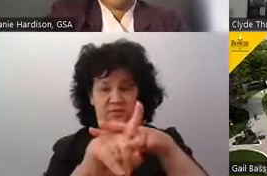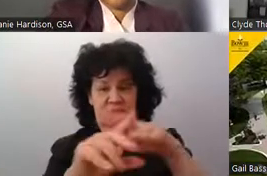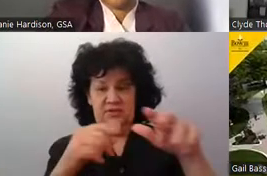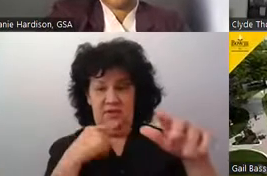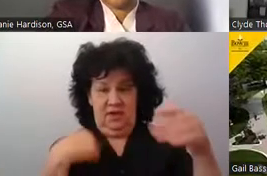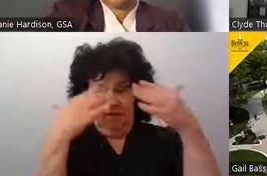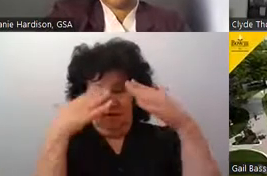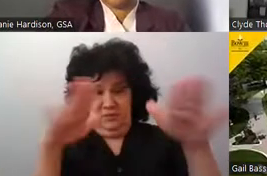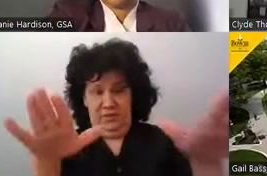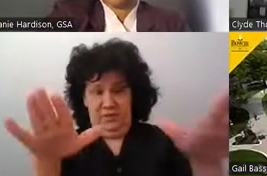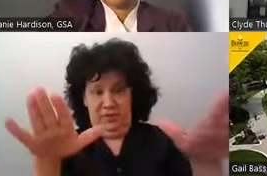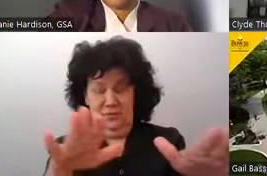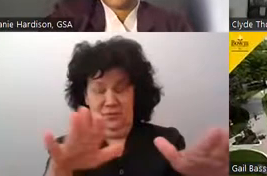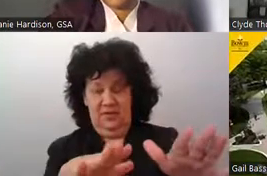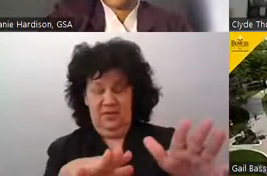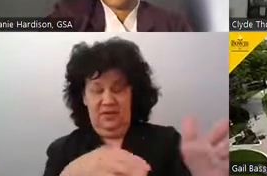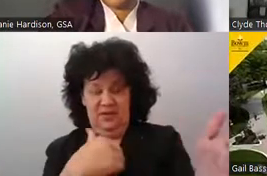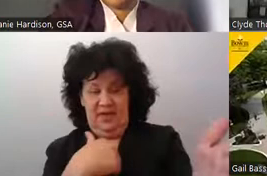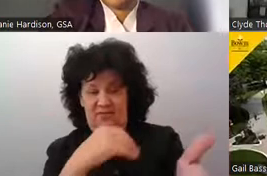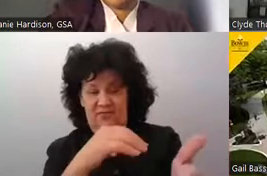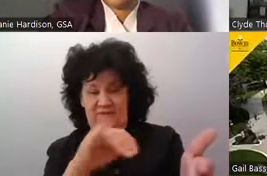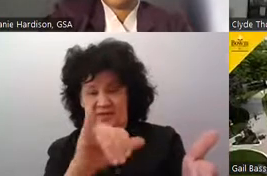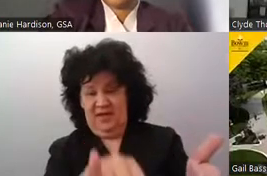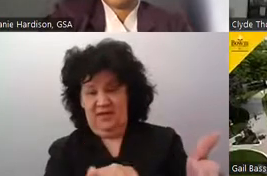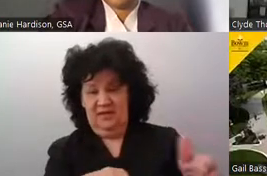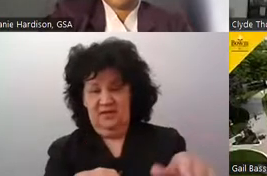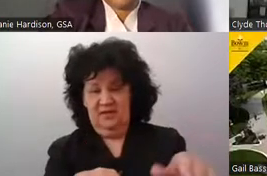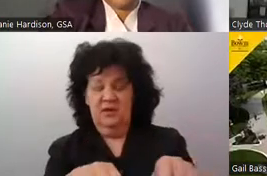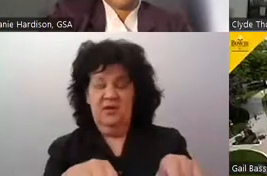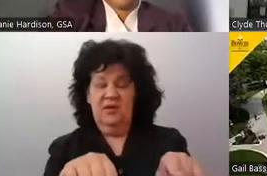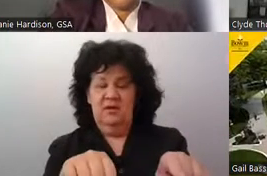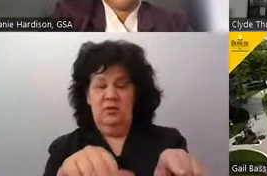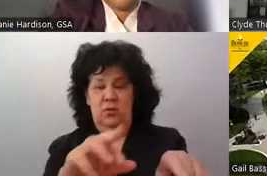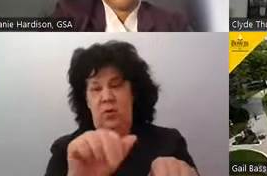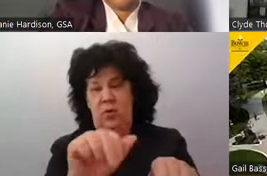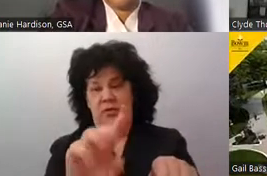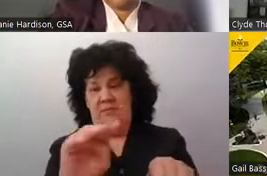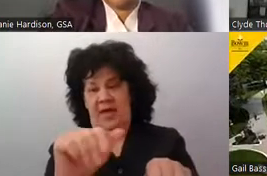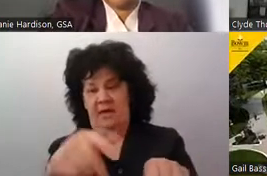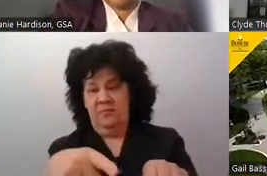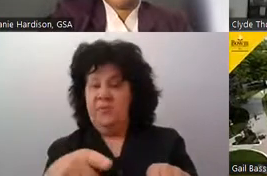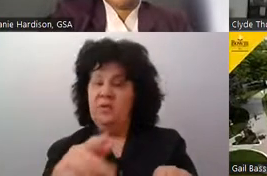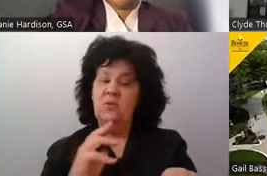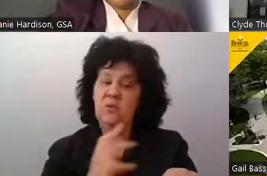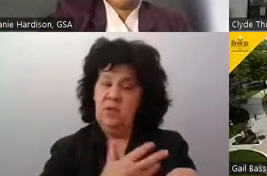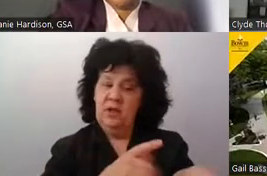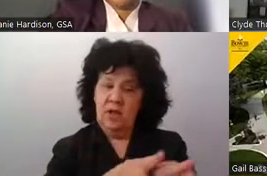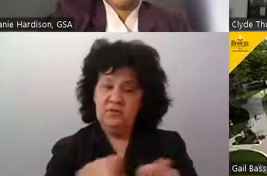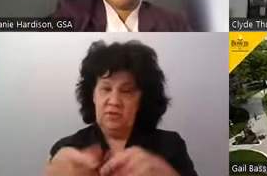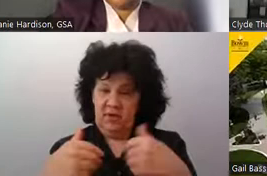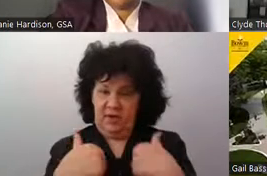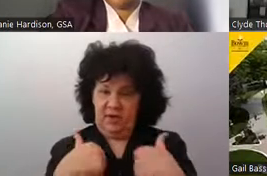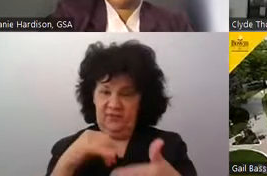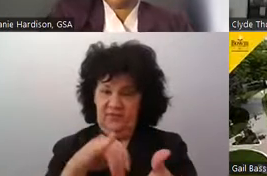the exact word, but anyway, it's like the roadmap. We have a roadmap too. So again, our big focus is